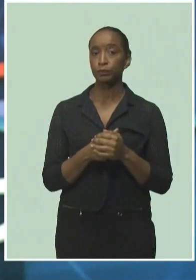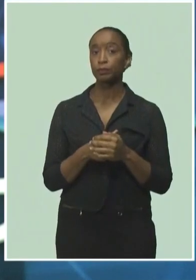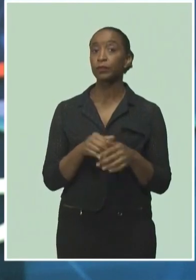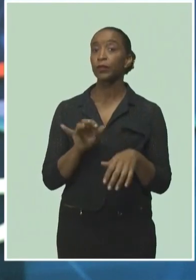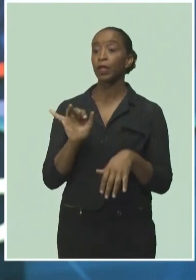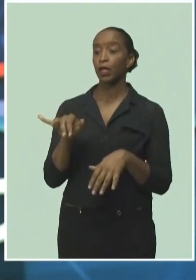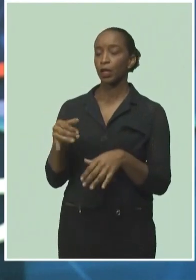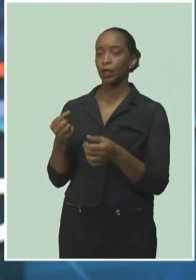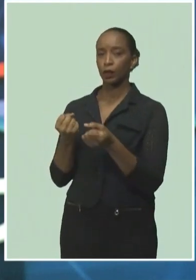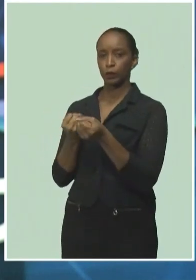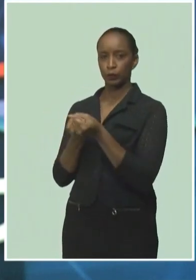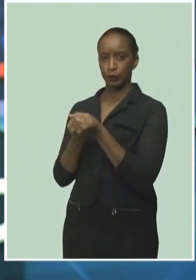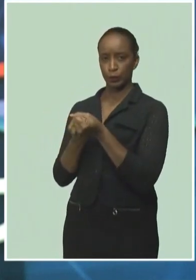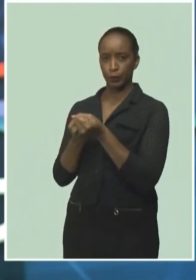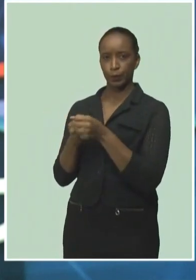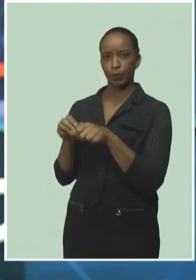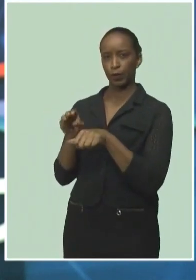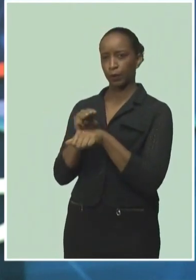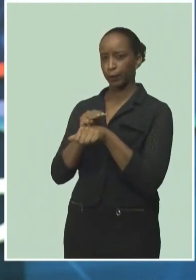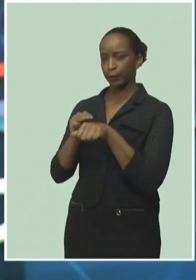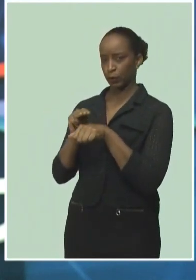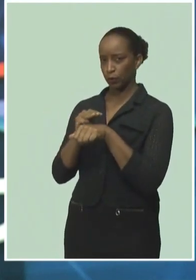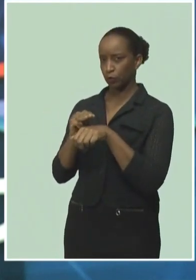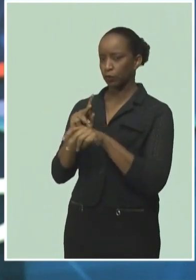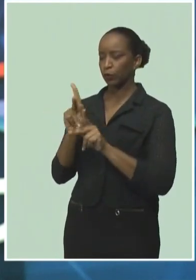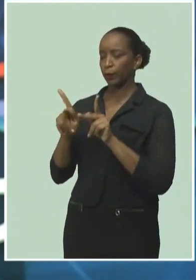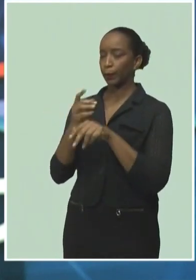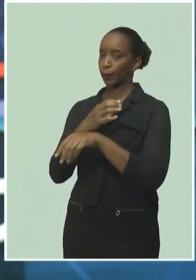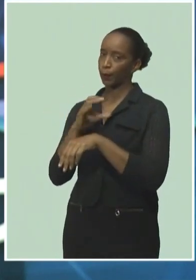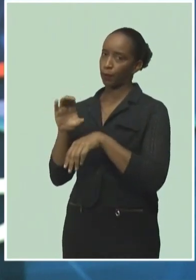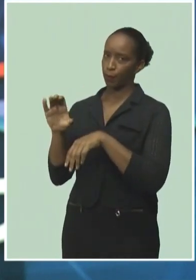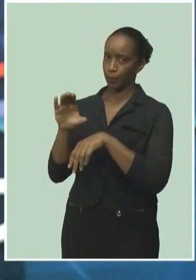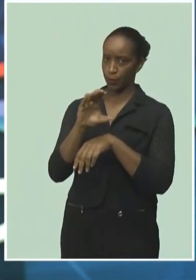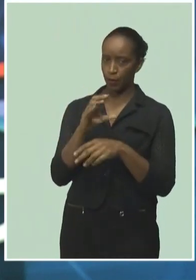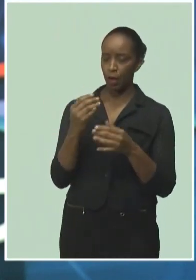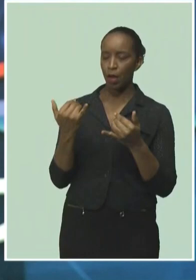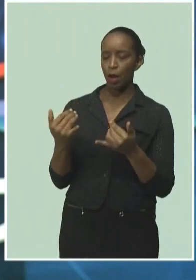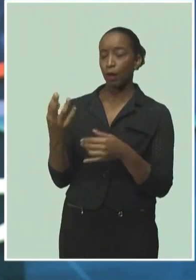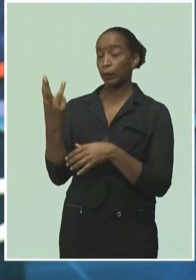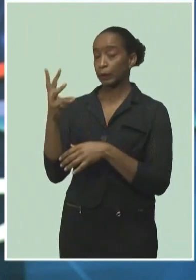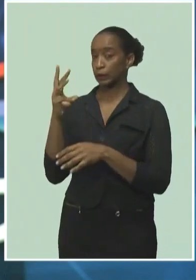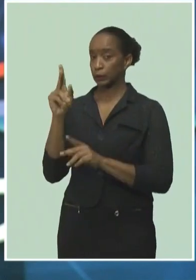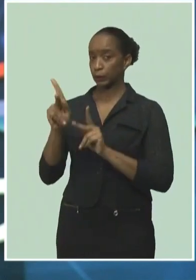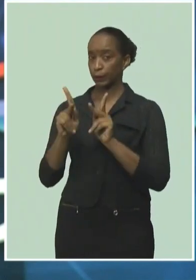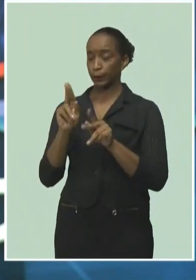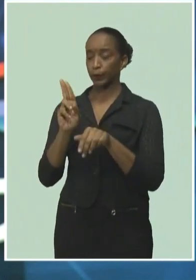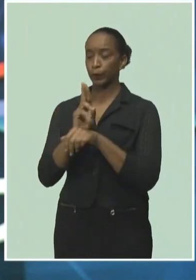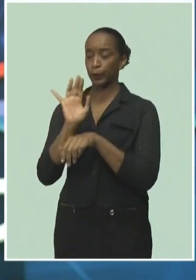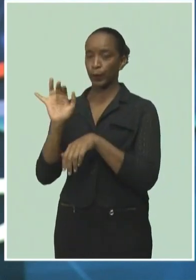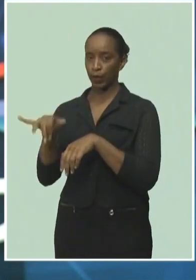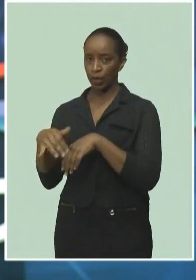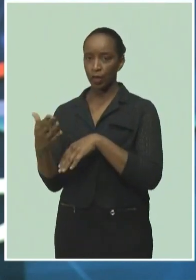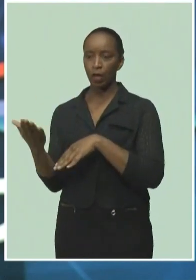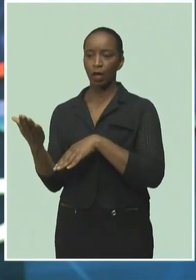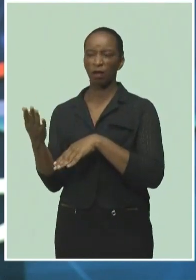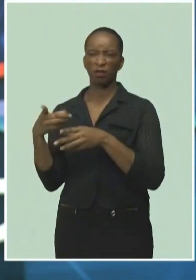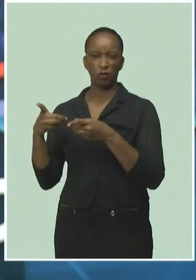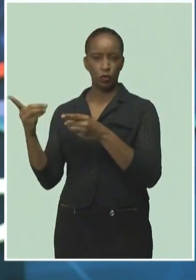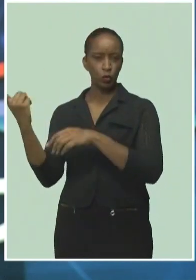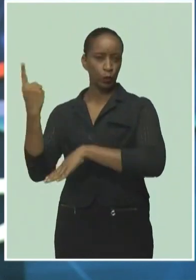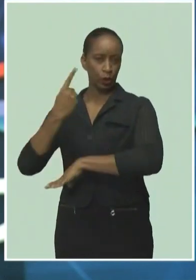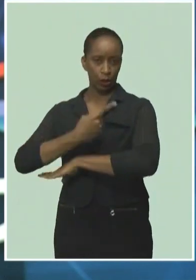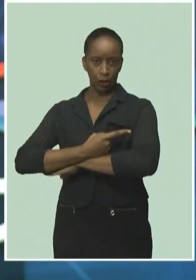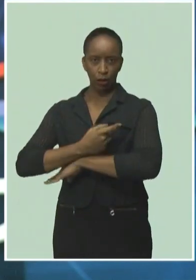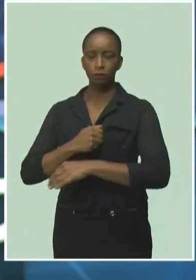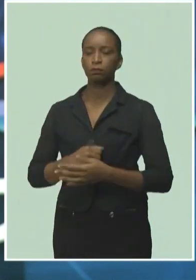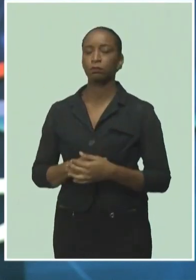and Elder Affairs. There are about 16 people utilizing that 24-hour facility. With 7 clients having completed